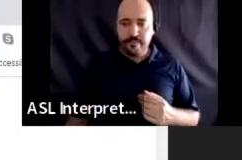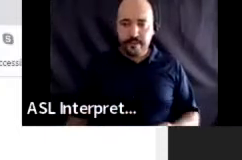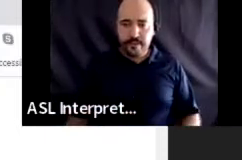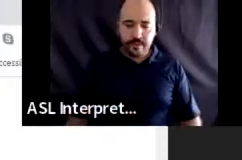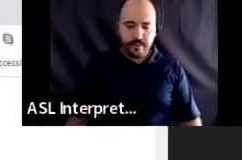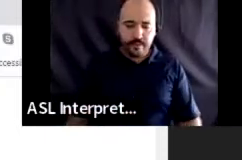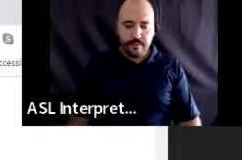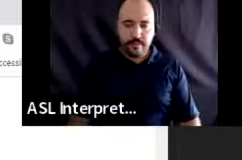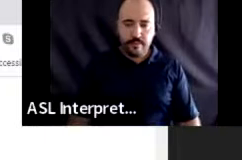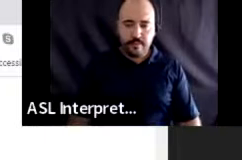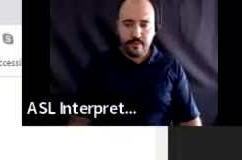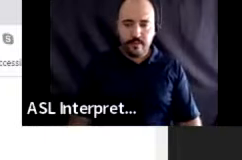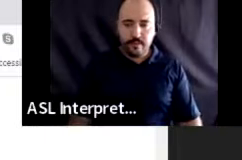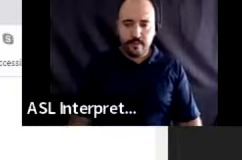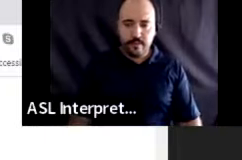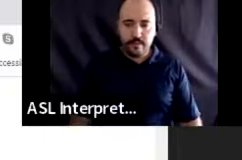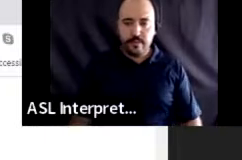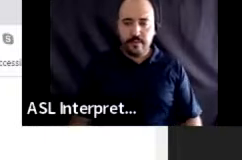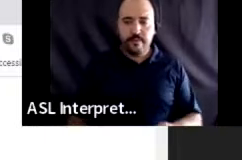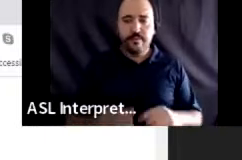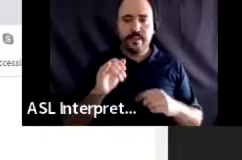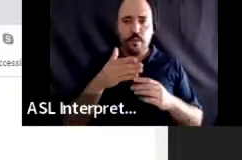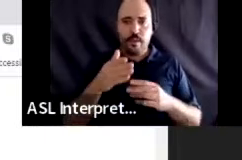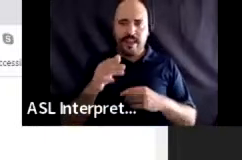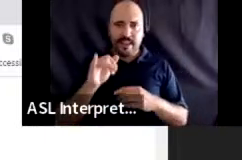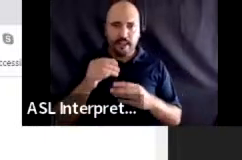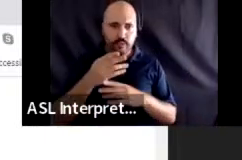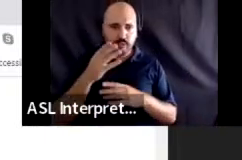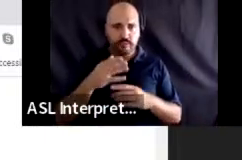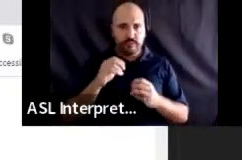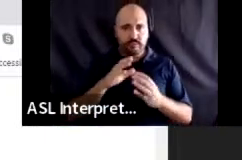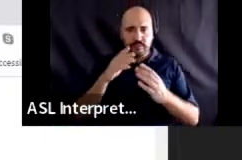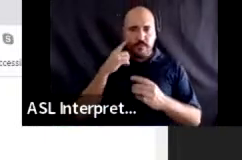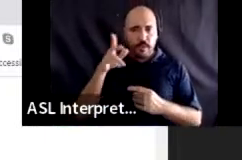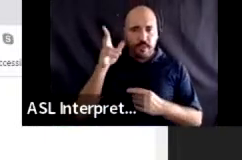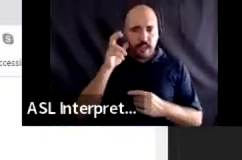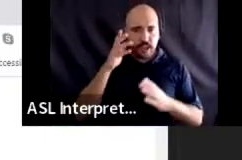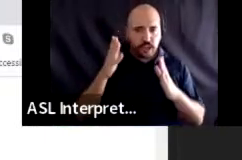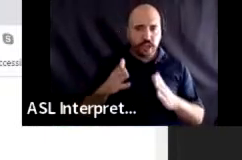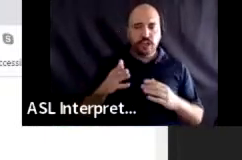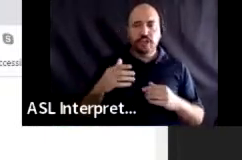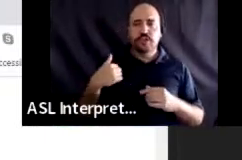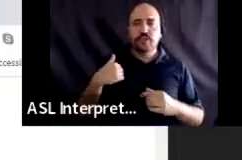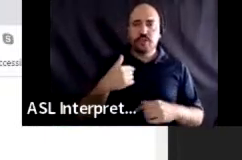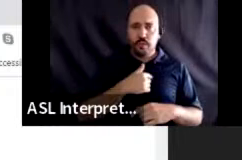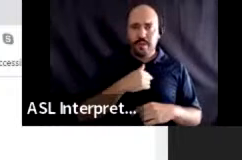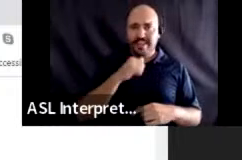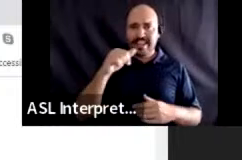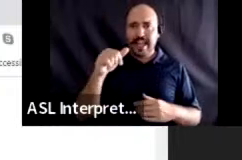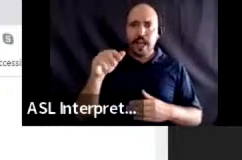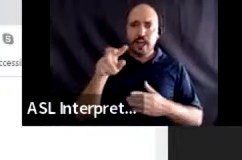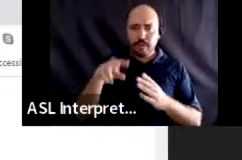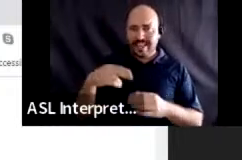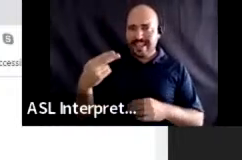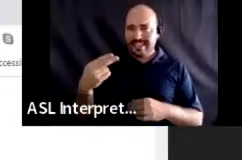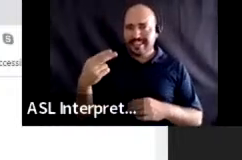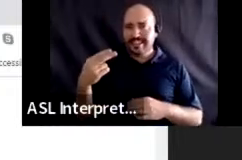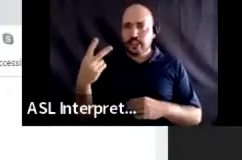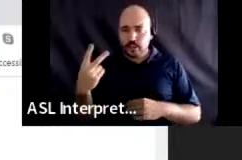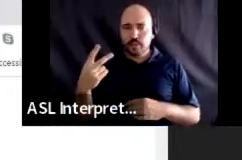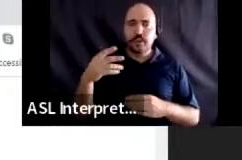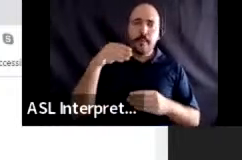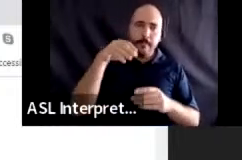content for the listener. So we are not writing in heading level 2 as part of the label. It just has